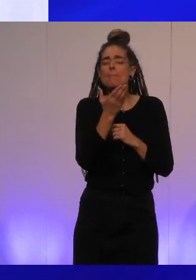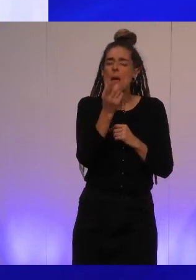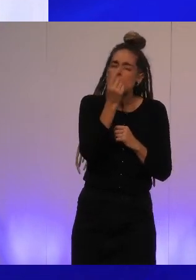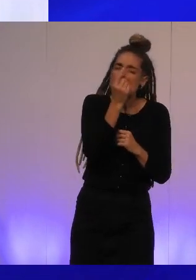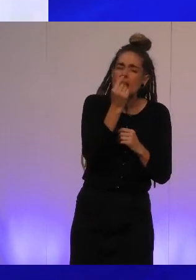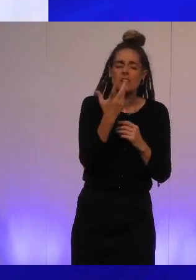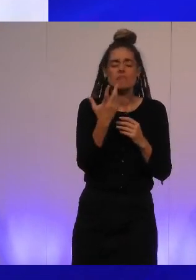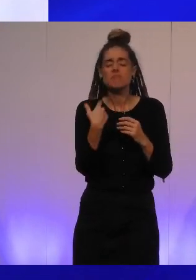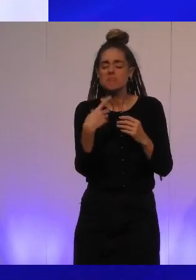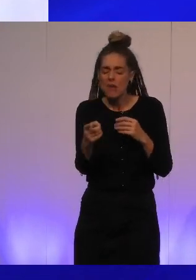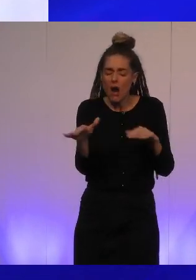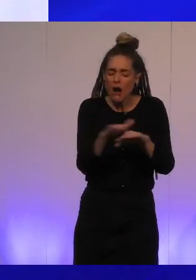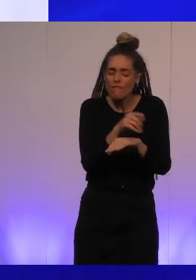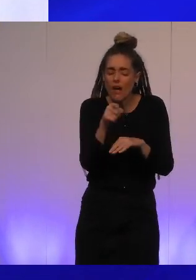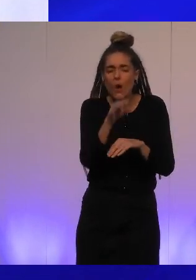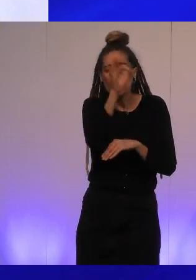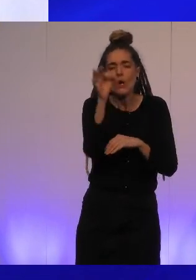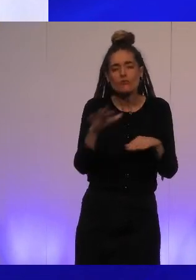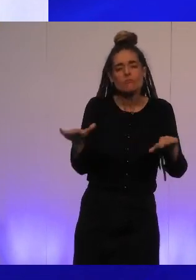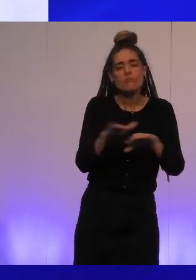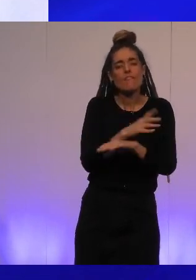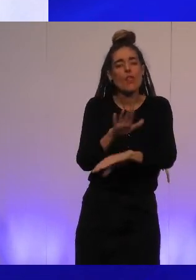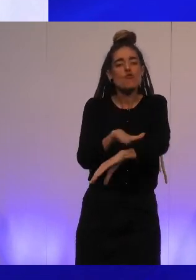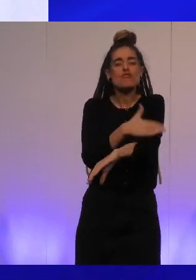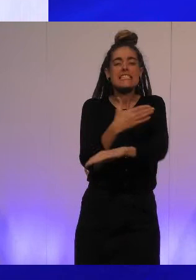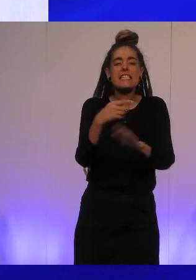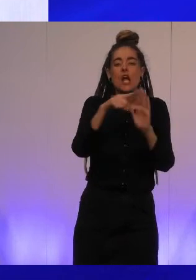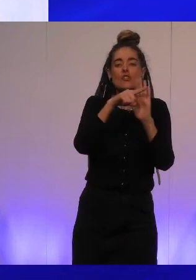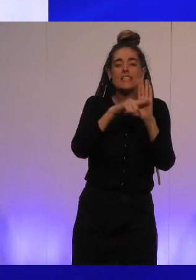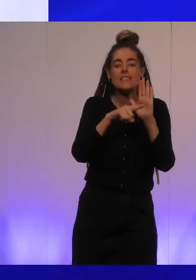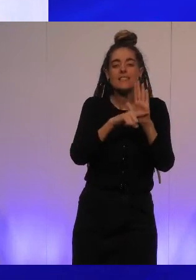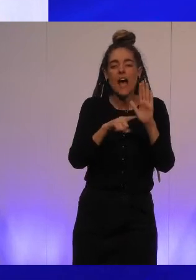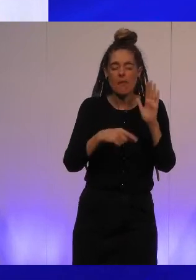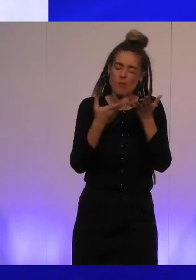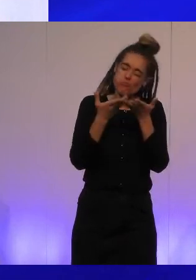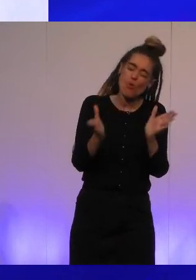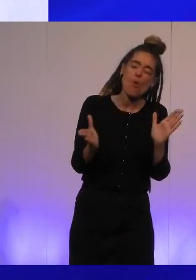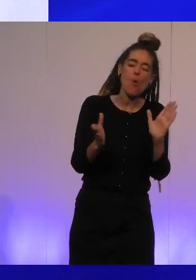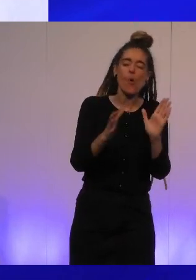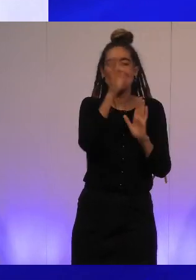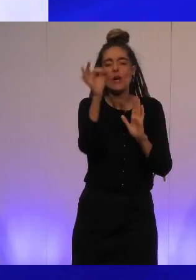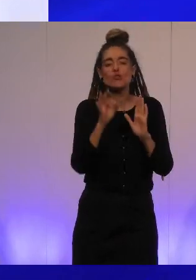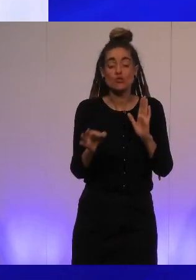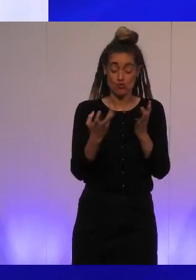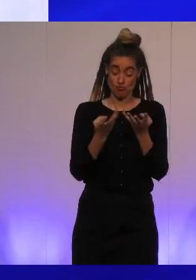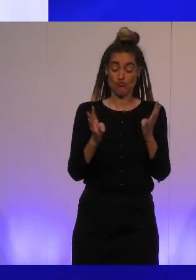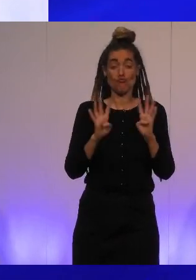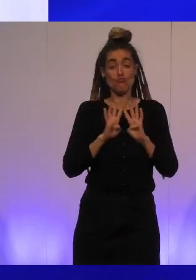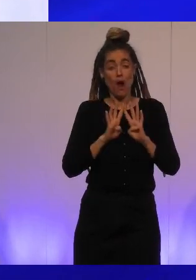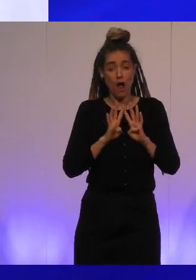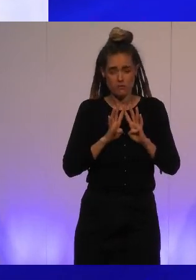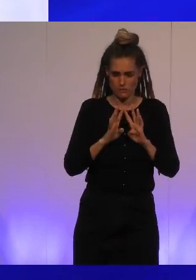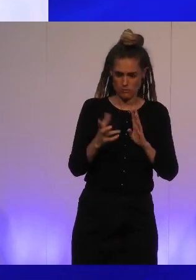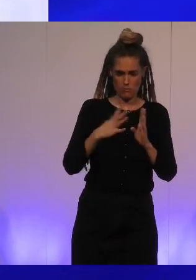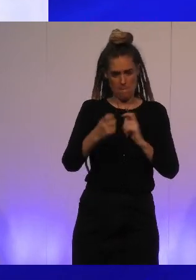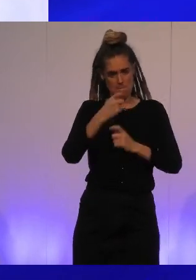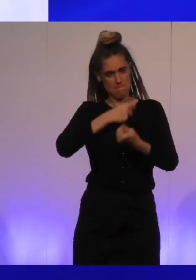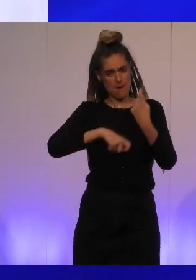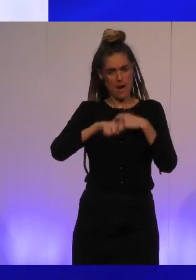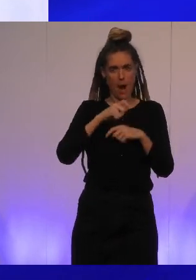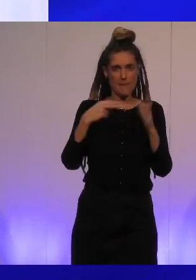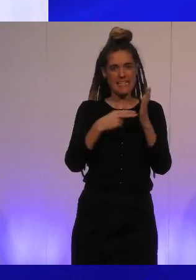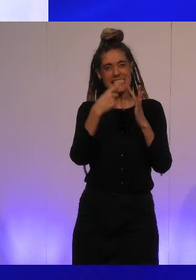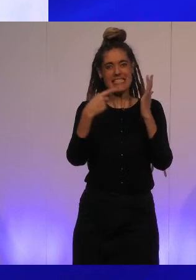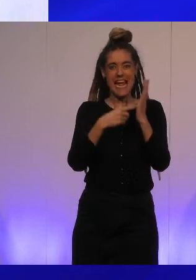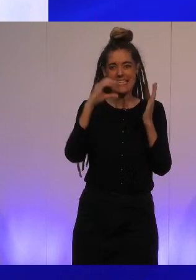agenda next. Mm-hmm. So there's a kind of broad question about what's the Trust's approach towards becoming net zero carbon, because we need